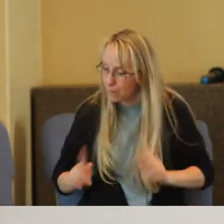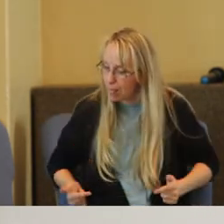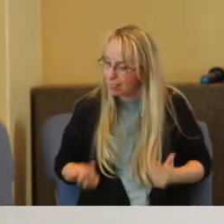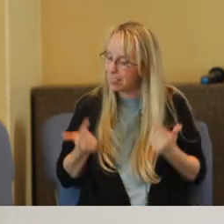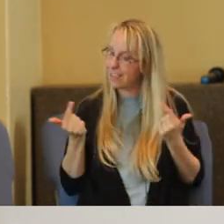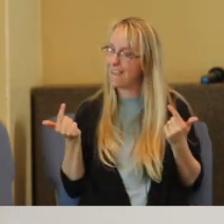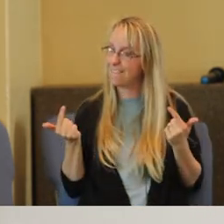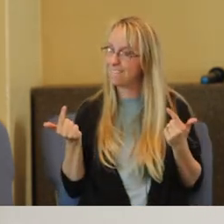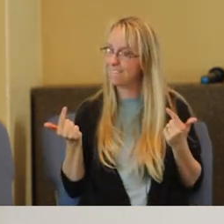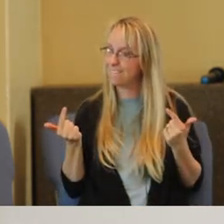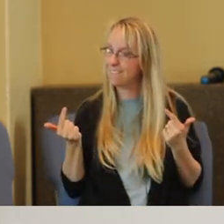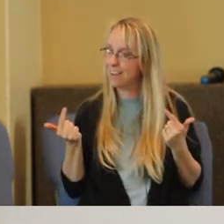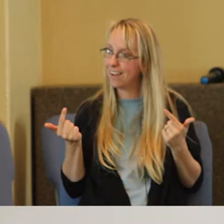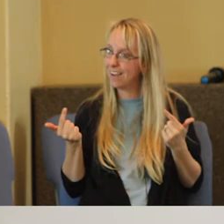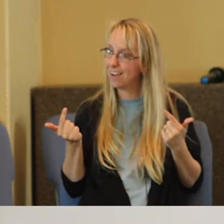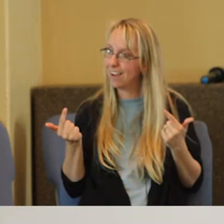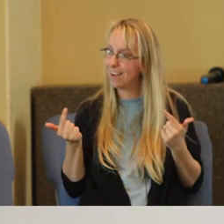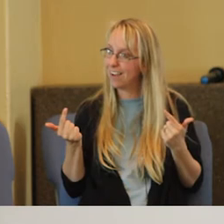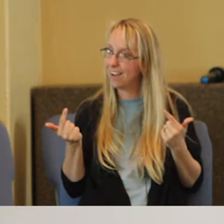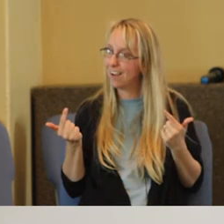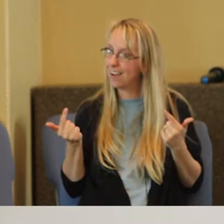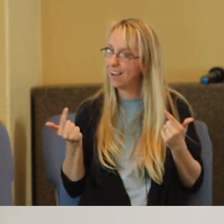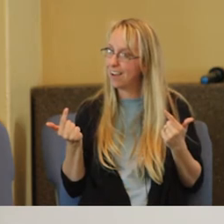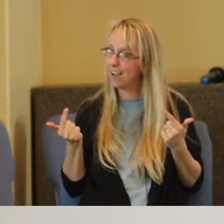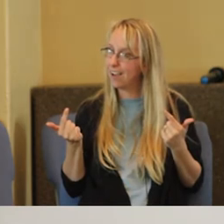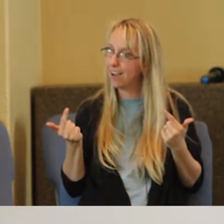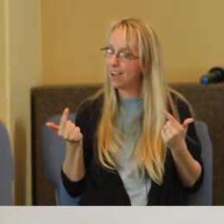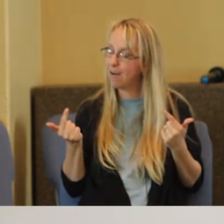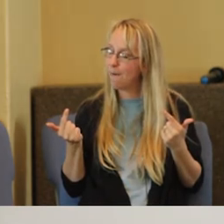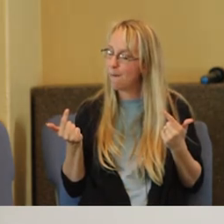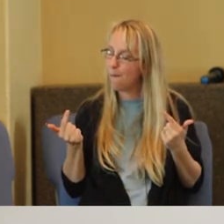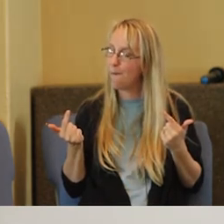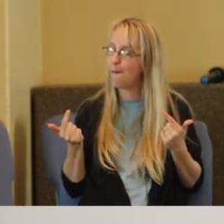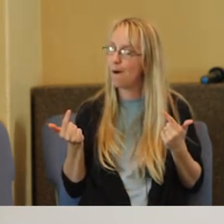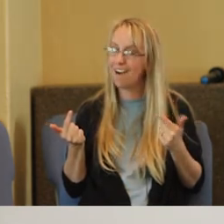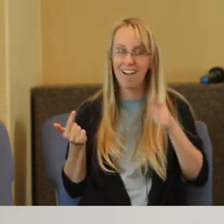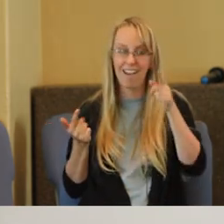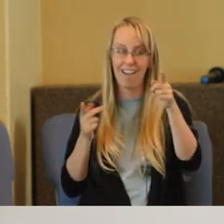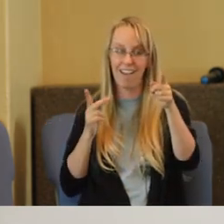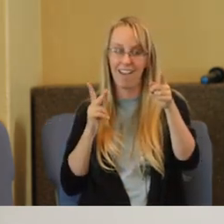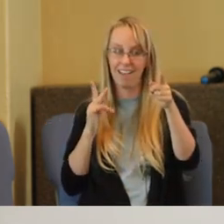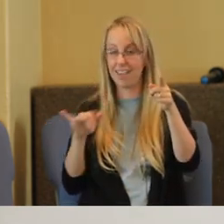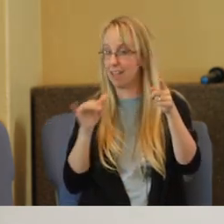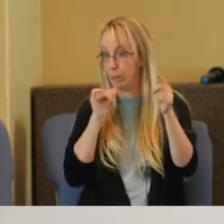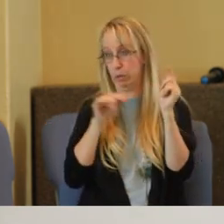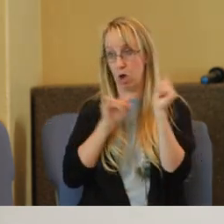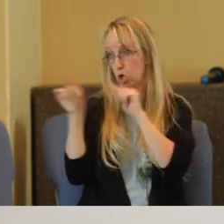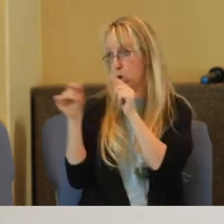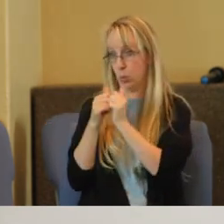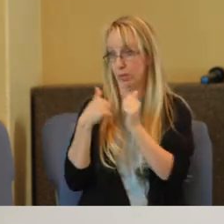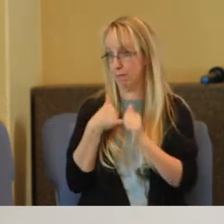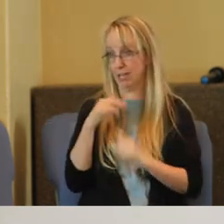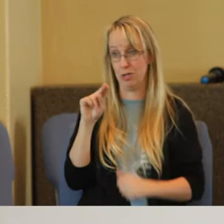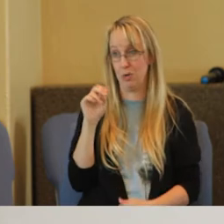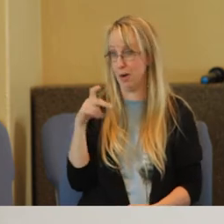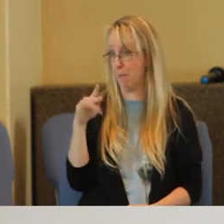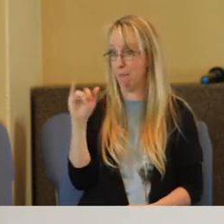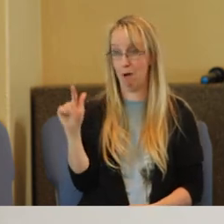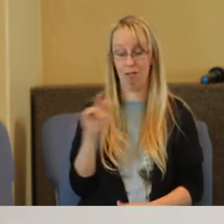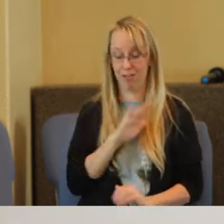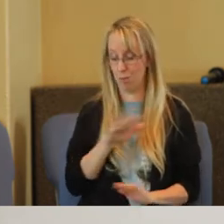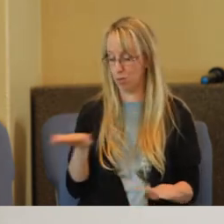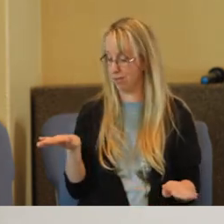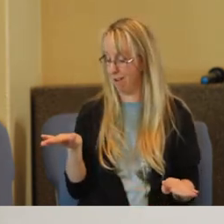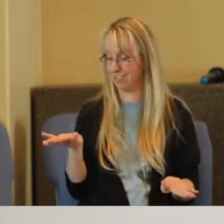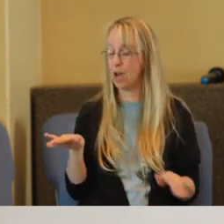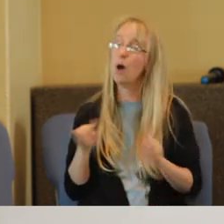live. You know, I think it's interesting. Kelly will not go with me to Nepal. She will not go with me to Nepal. But she'll